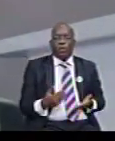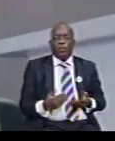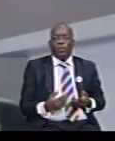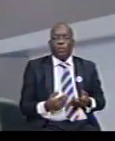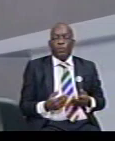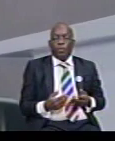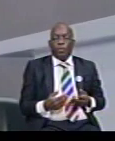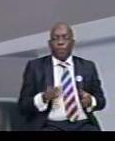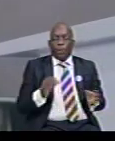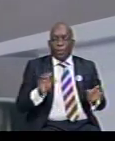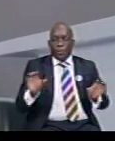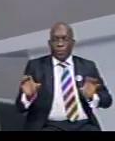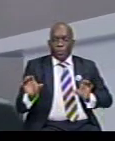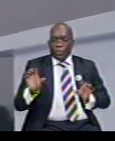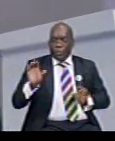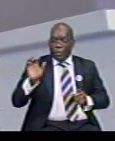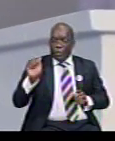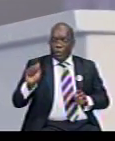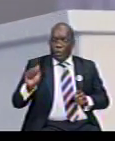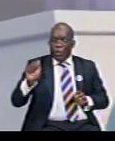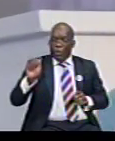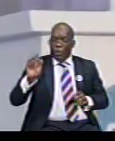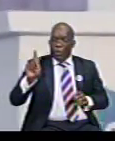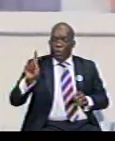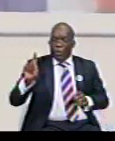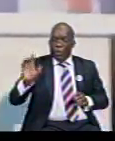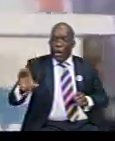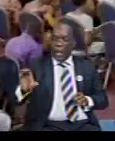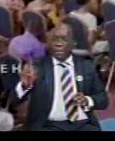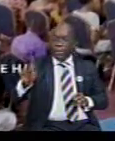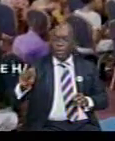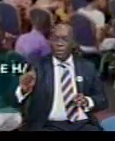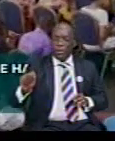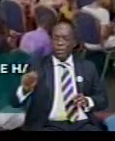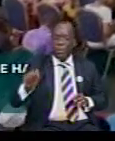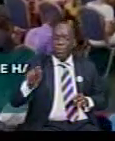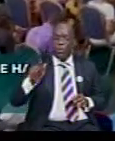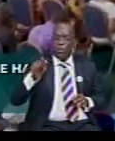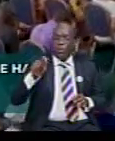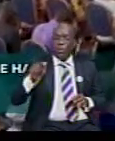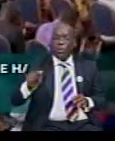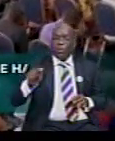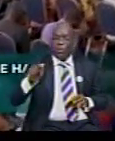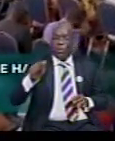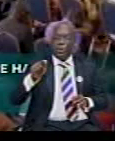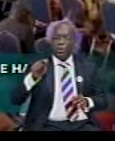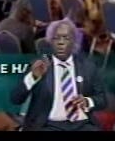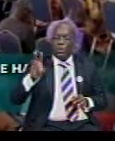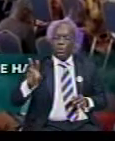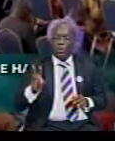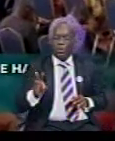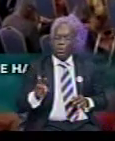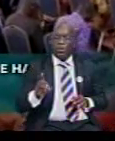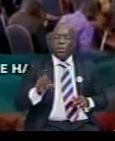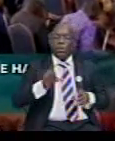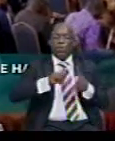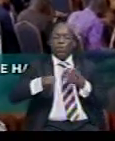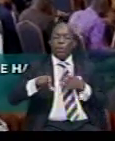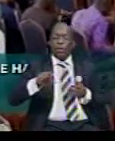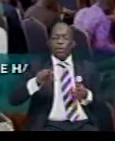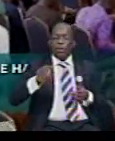Acts of the Apostle chapter 26, and I'm reading from verse 19. Whereupon,